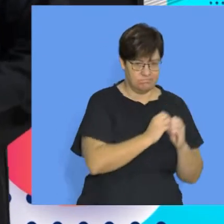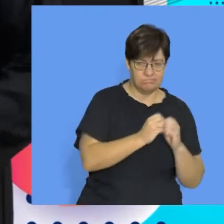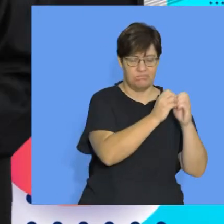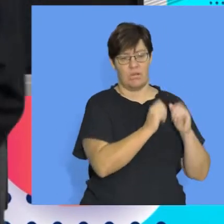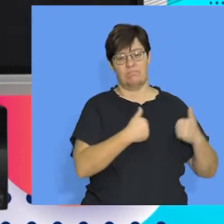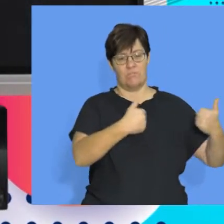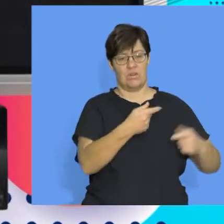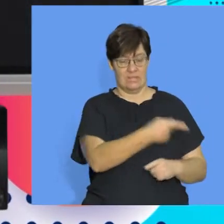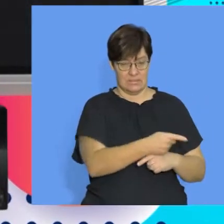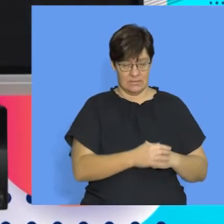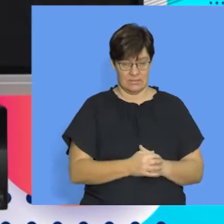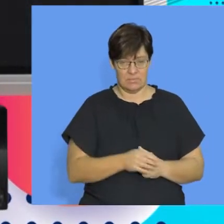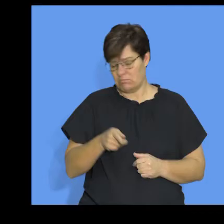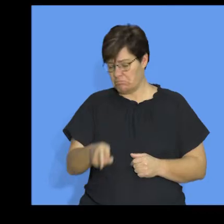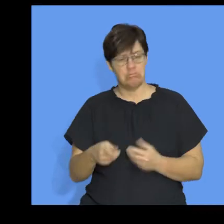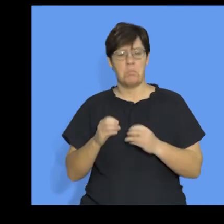the product.